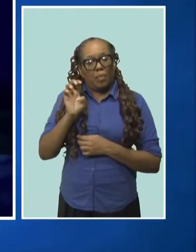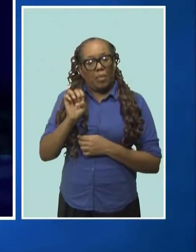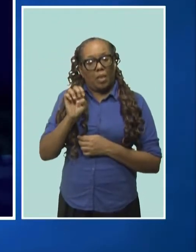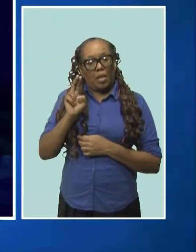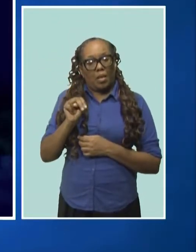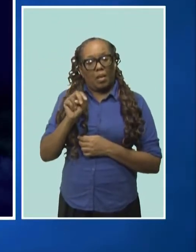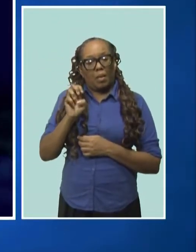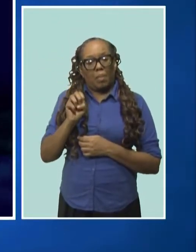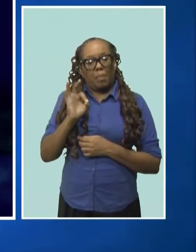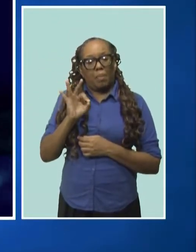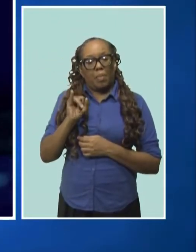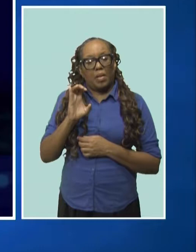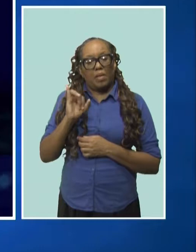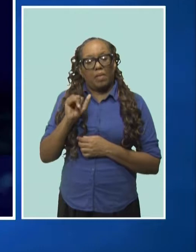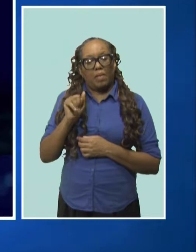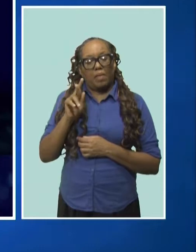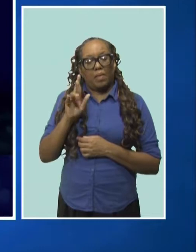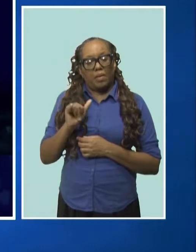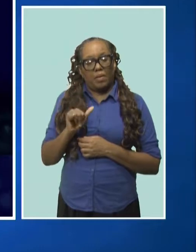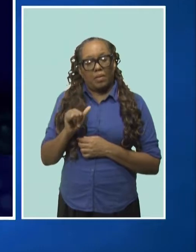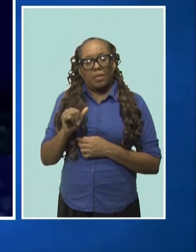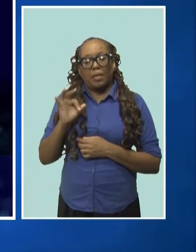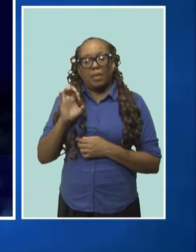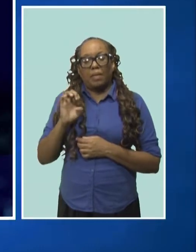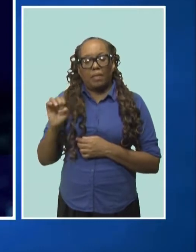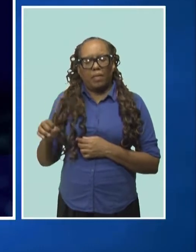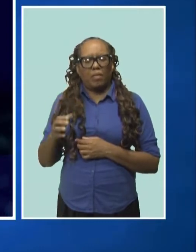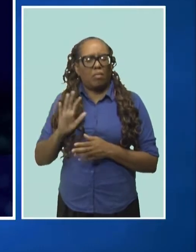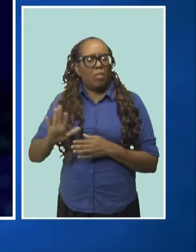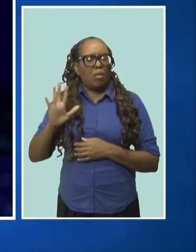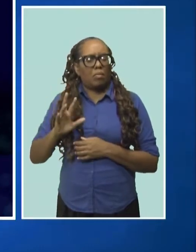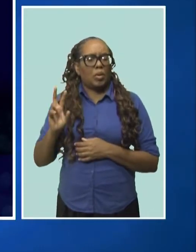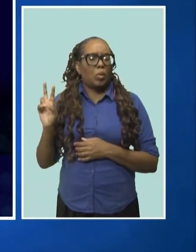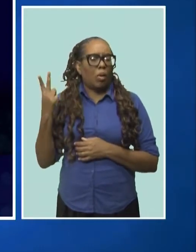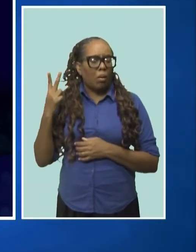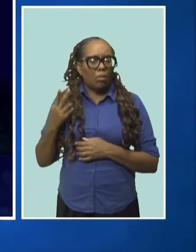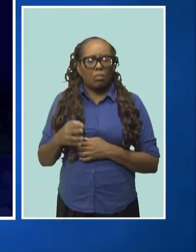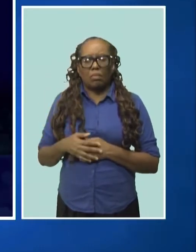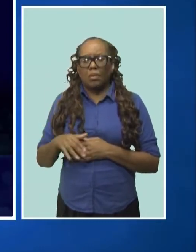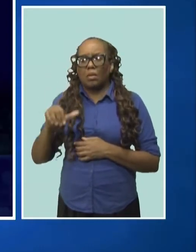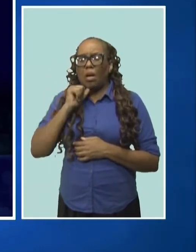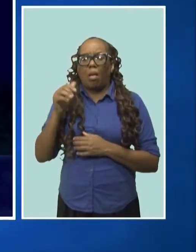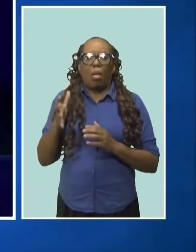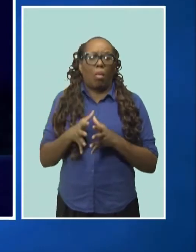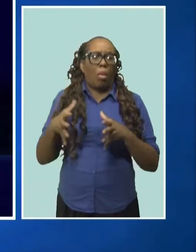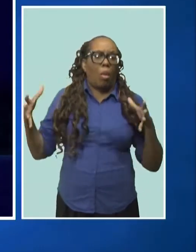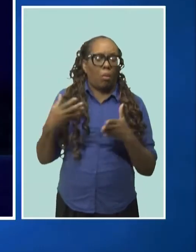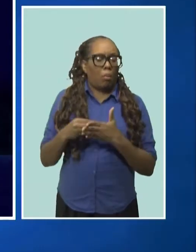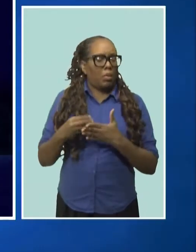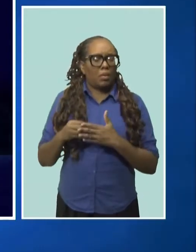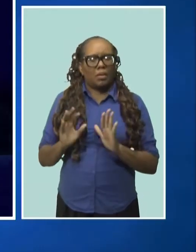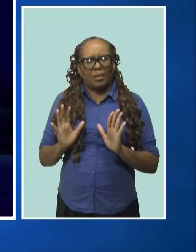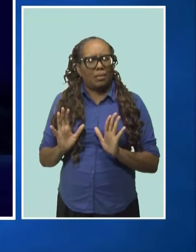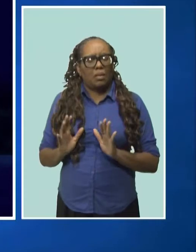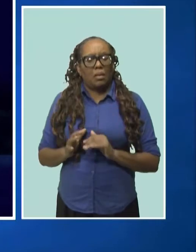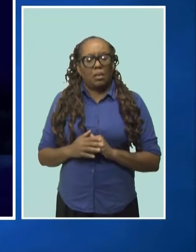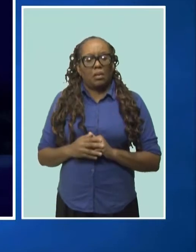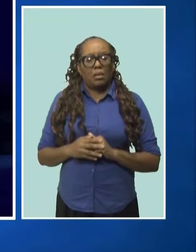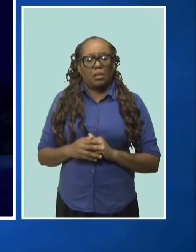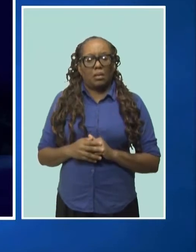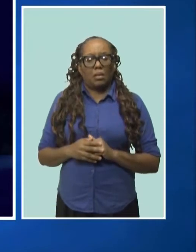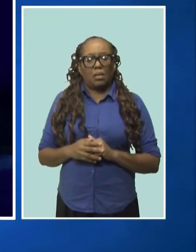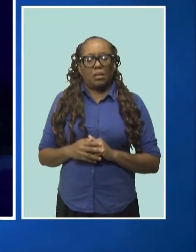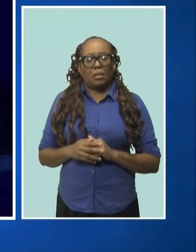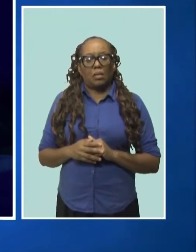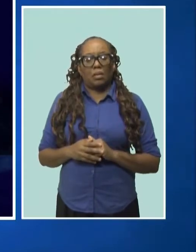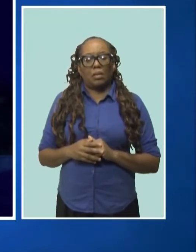cases, $2, not anything outrageous or whatever, because as was stated in the memo, the prices haven't been